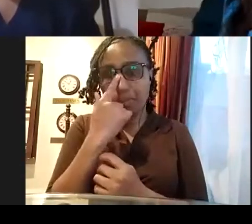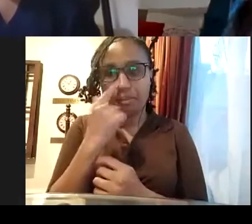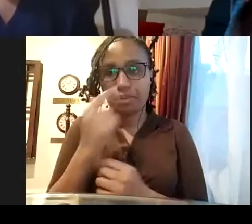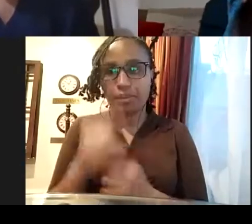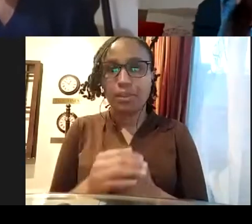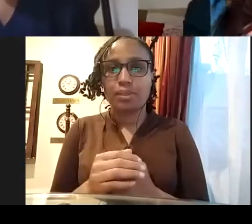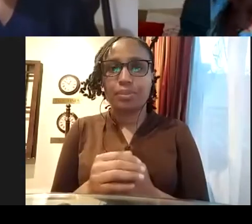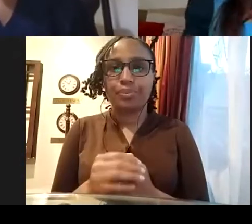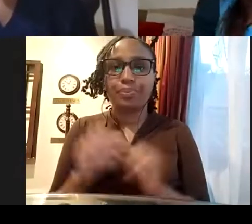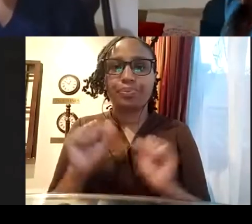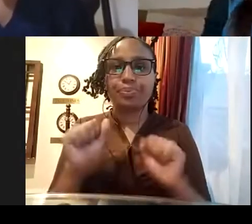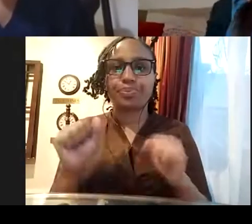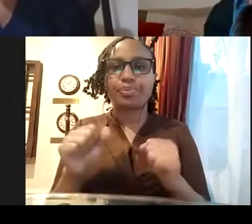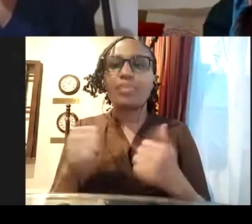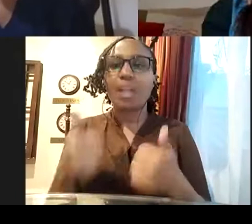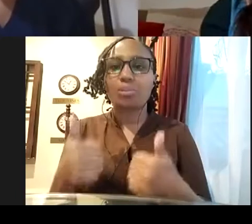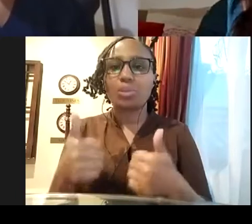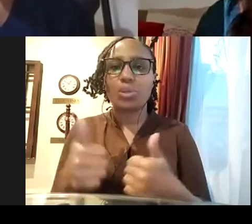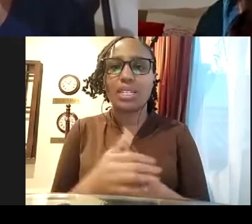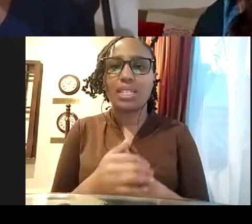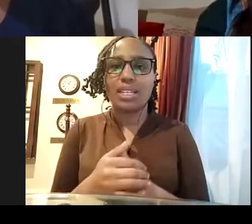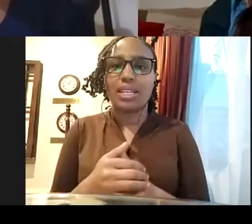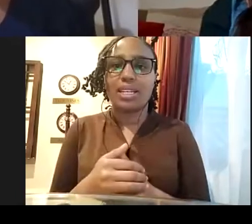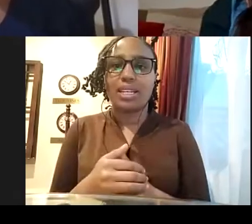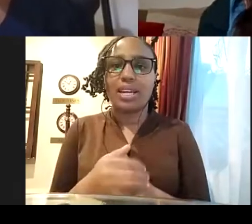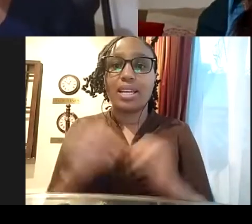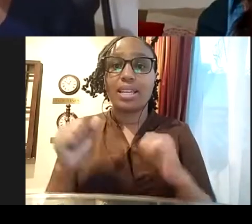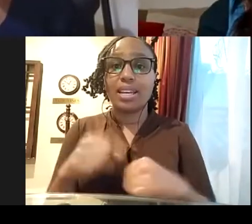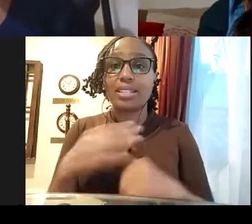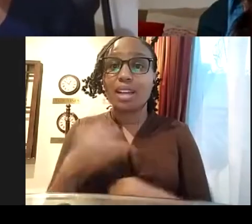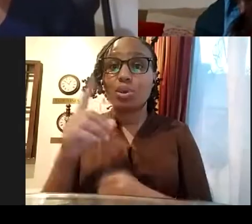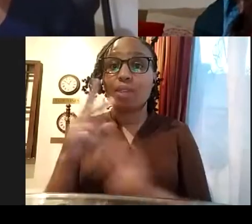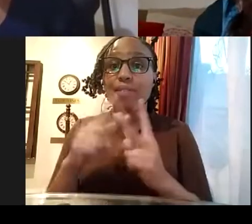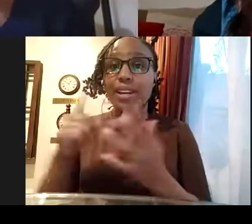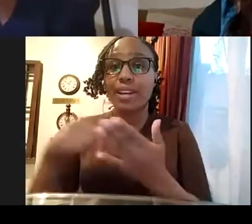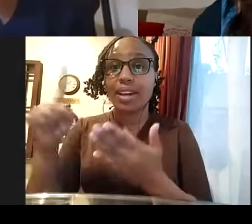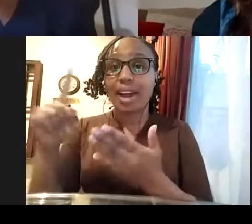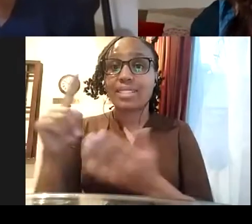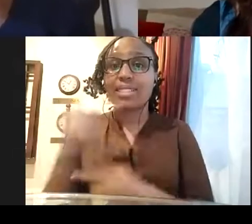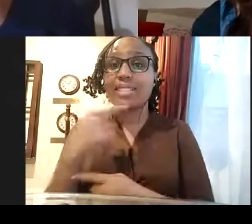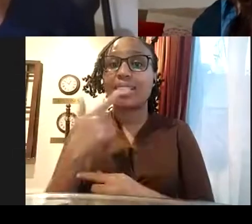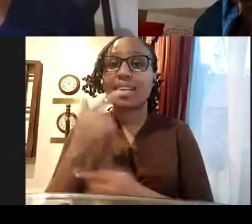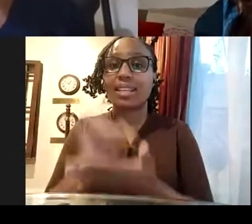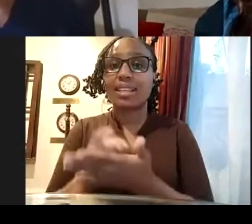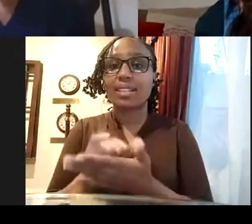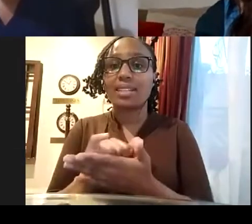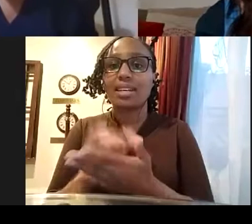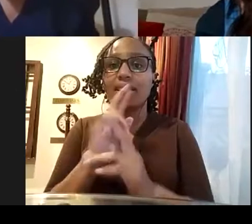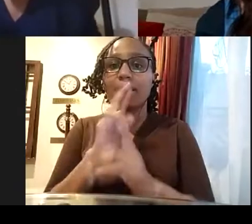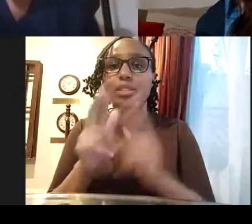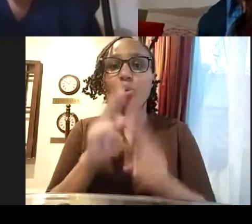Yes, absolutely, absolutely. Yeah, and you're so right when you're saying the responses we had when we were at the